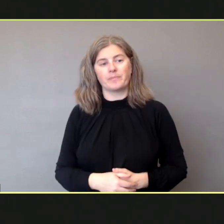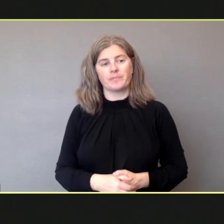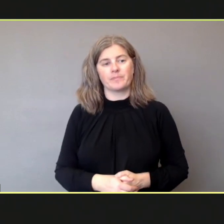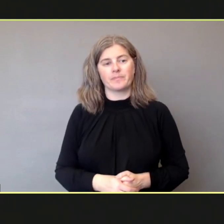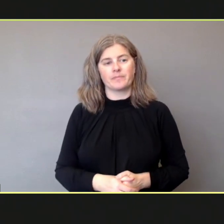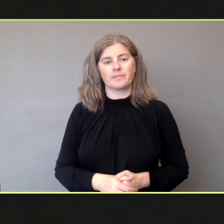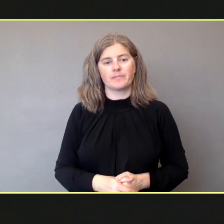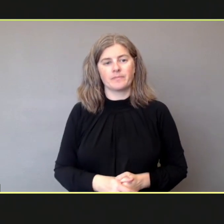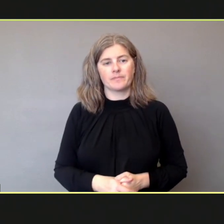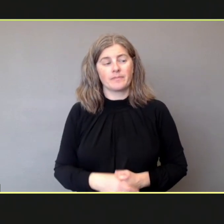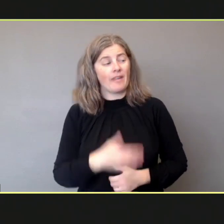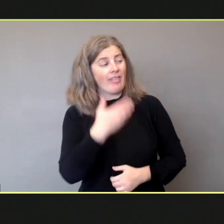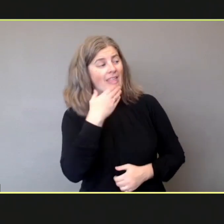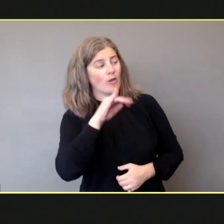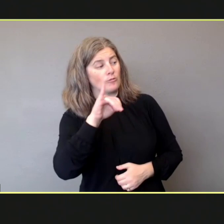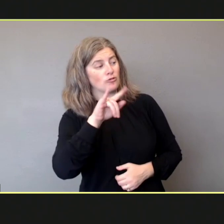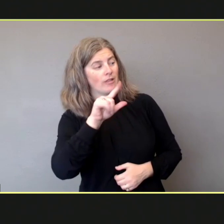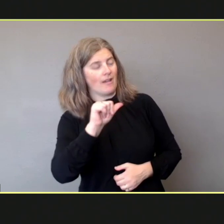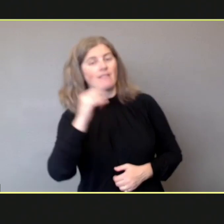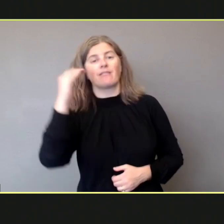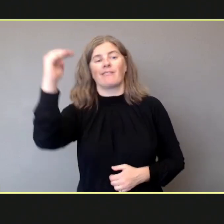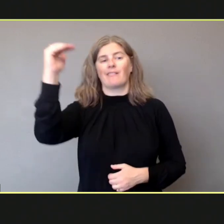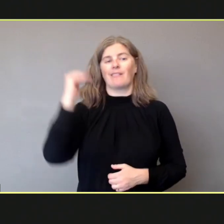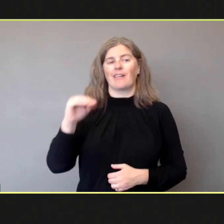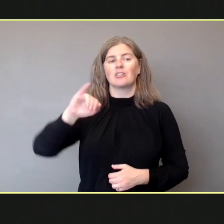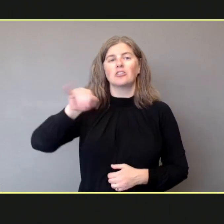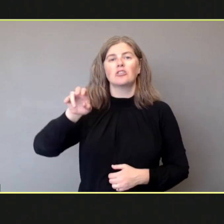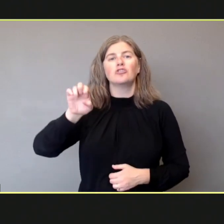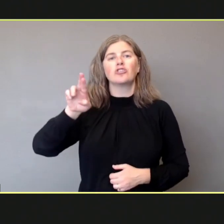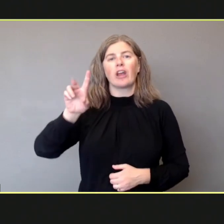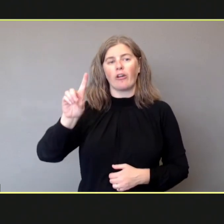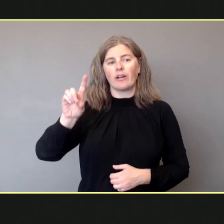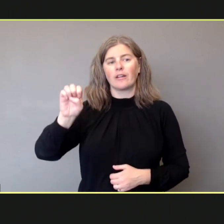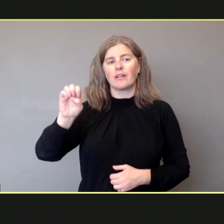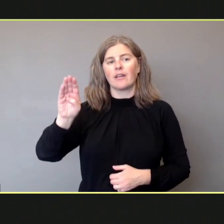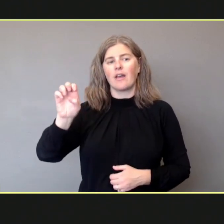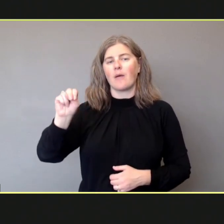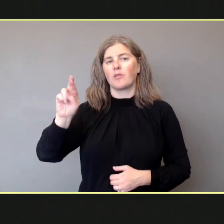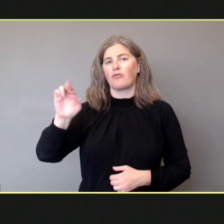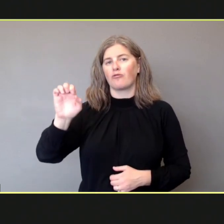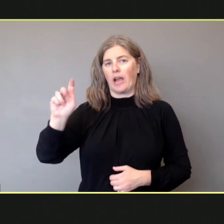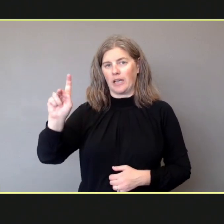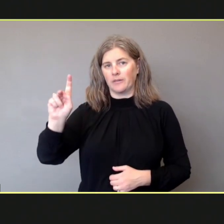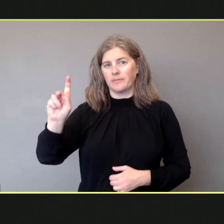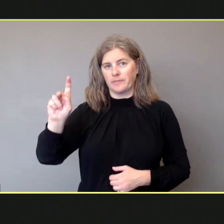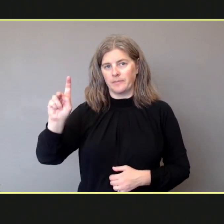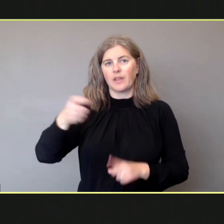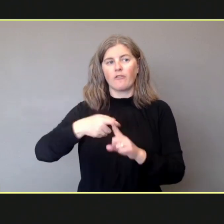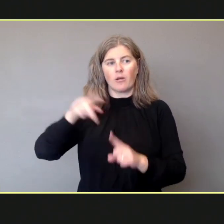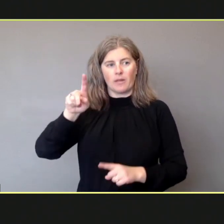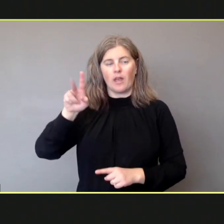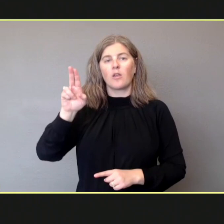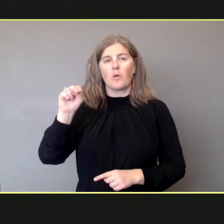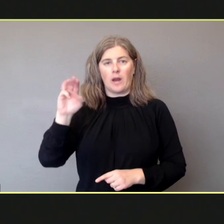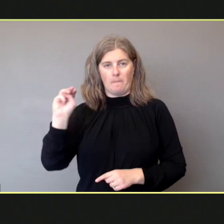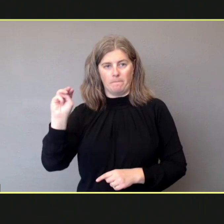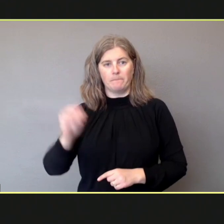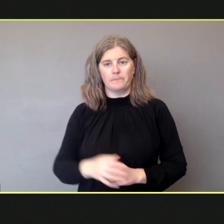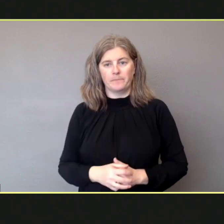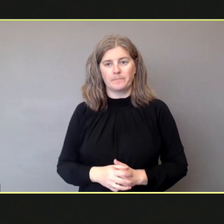All righty, thank you, Julia. Next, we're going to go to Jared from KUNM.